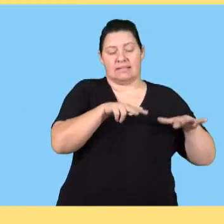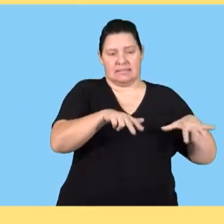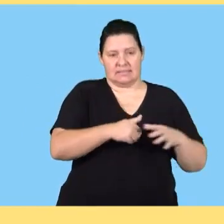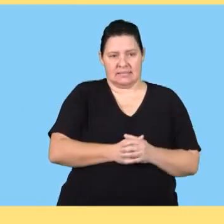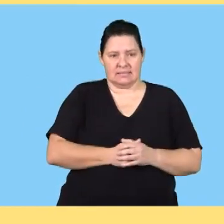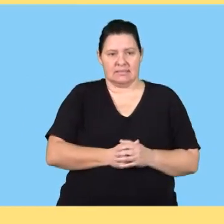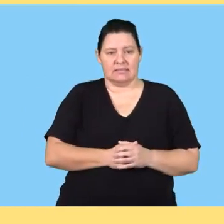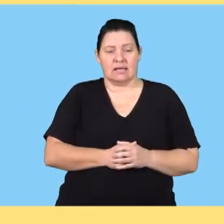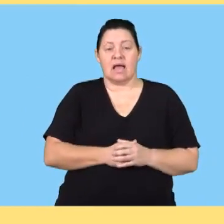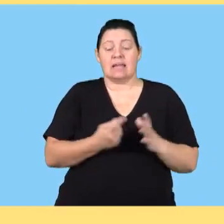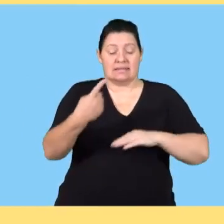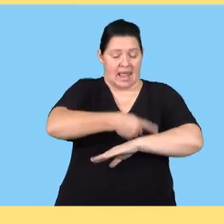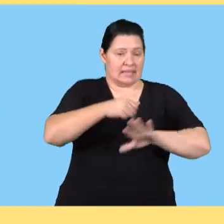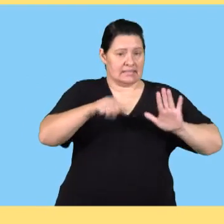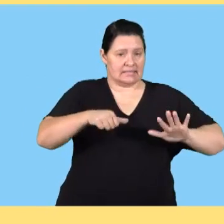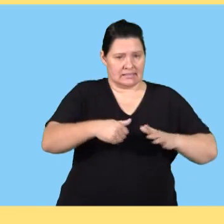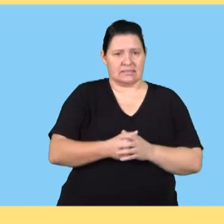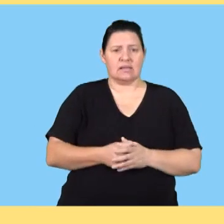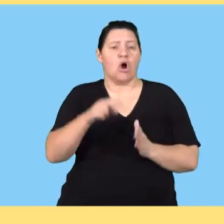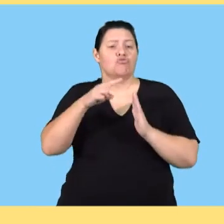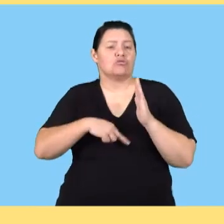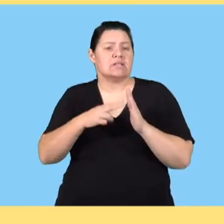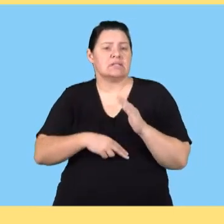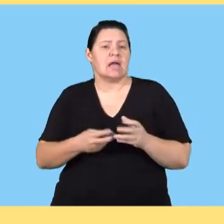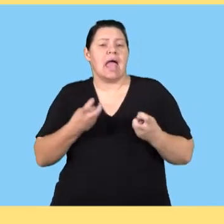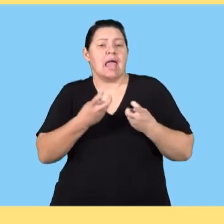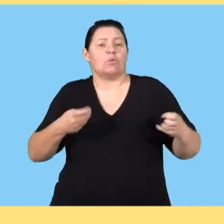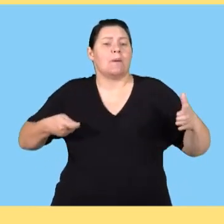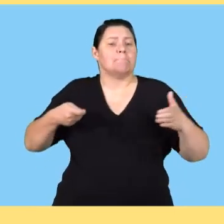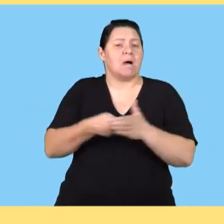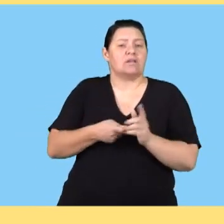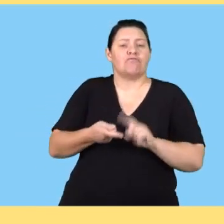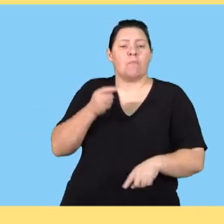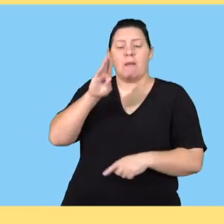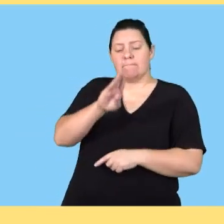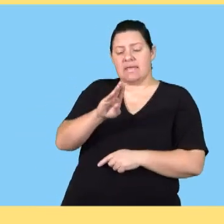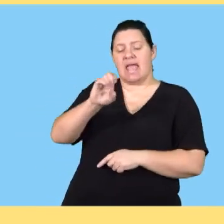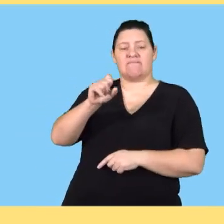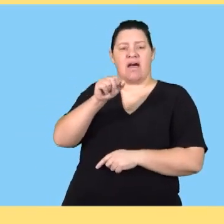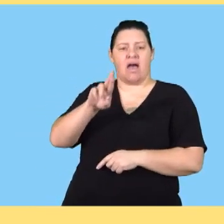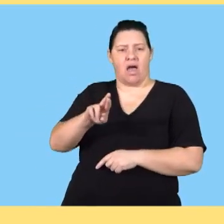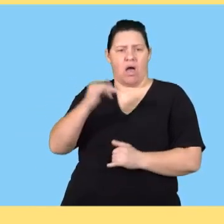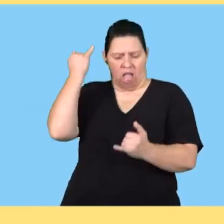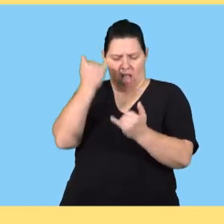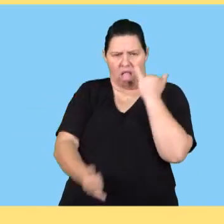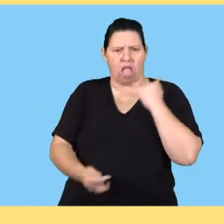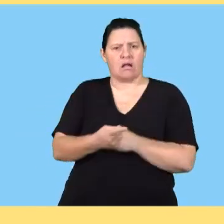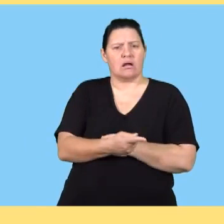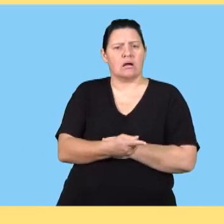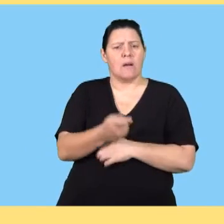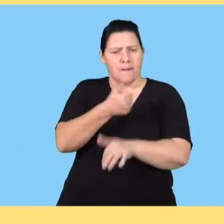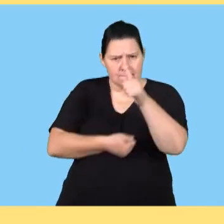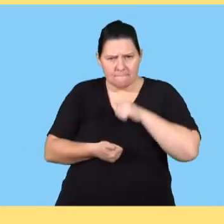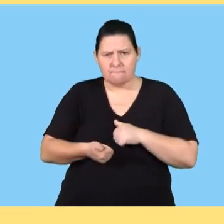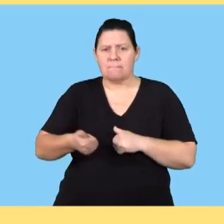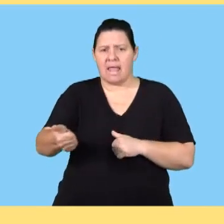18. And then it reads, equipment bought from B. Ever was faulty. We